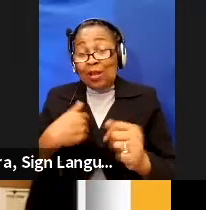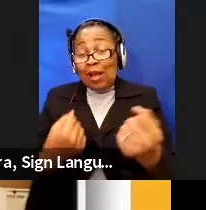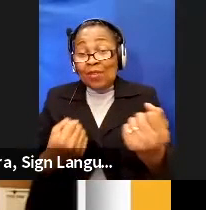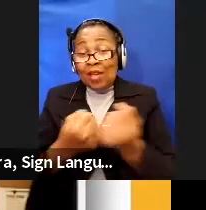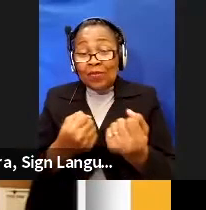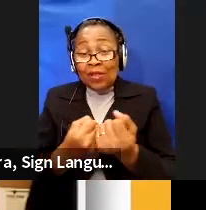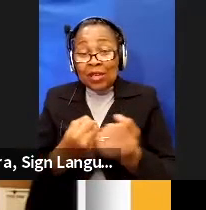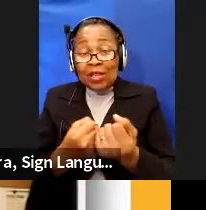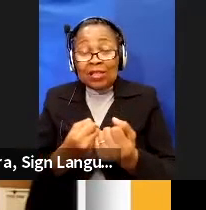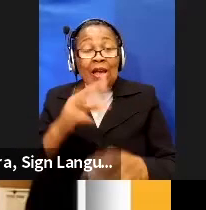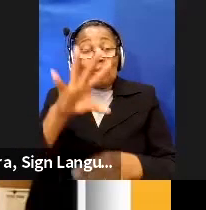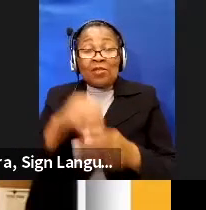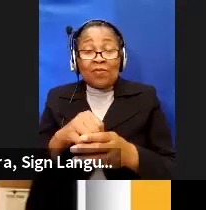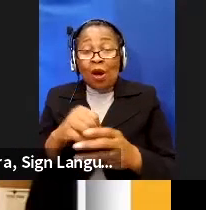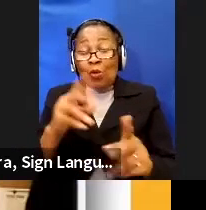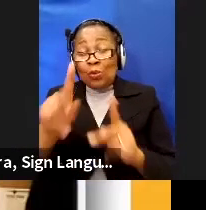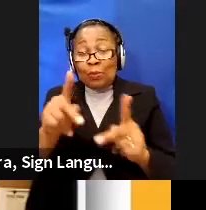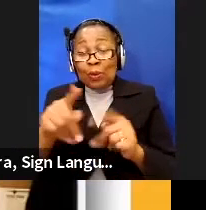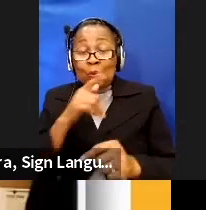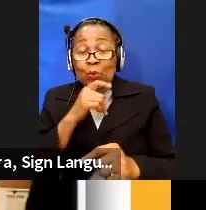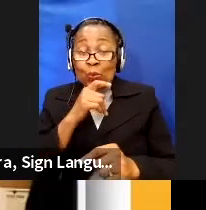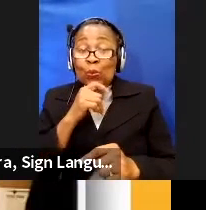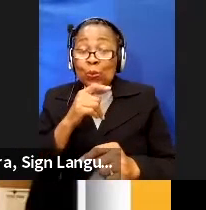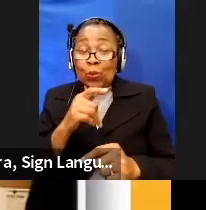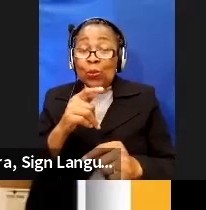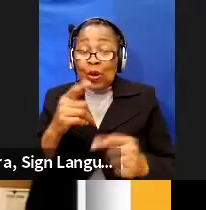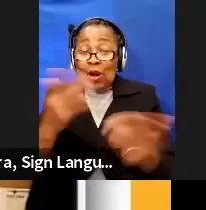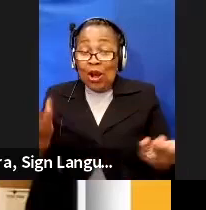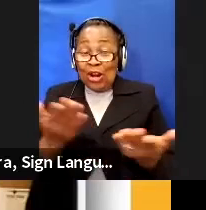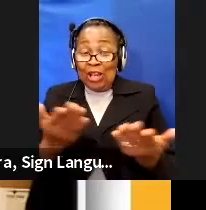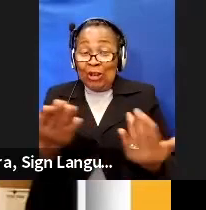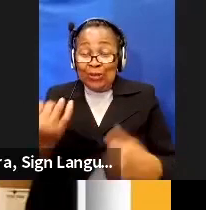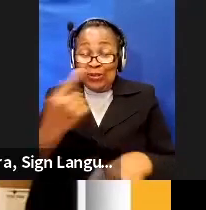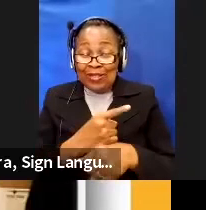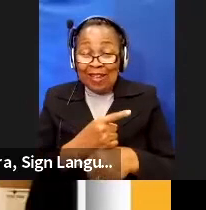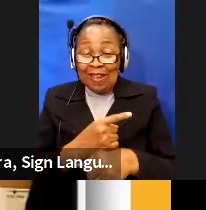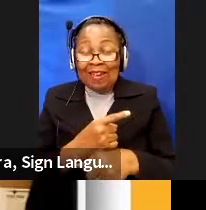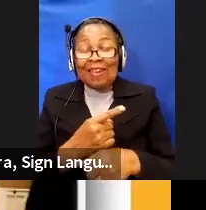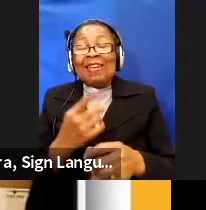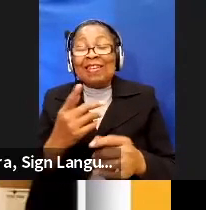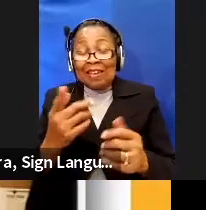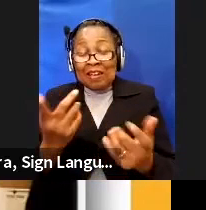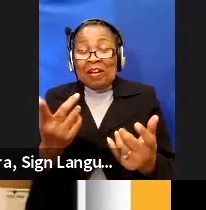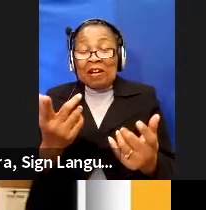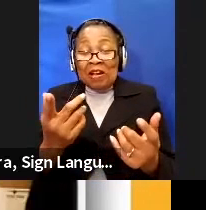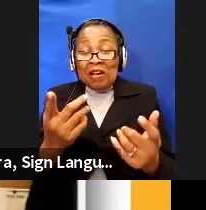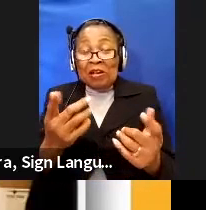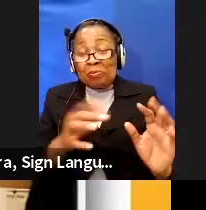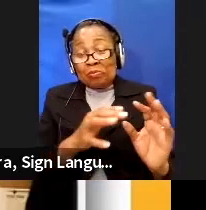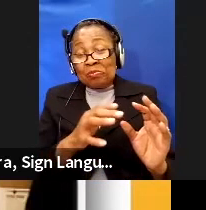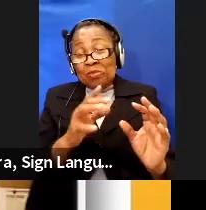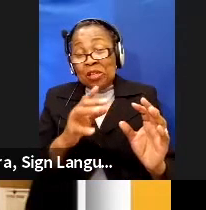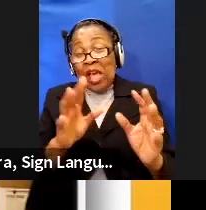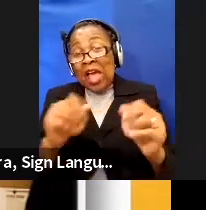know, I've been involved with some people that are actually on this webinar here today in terms of advocating